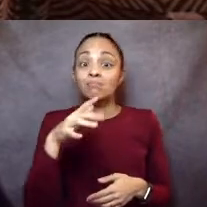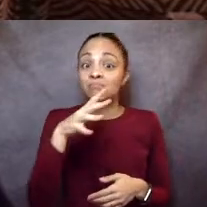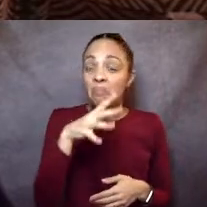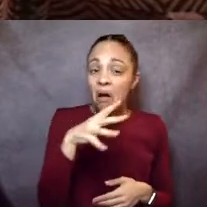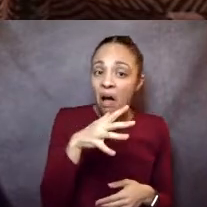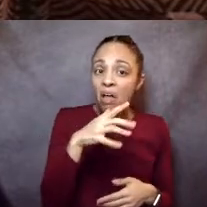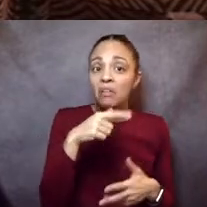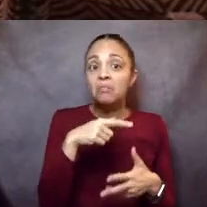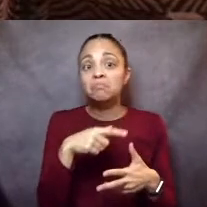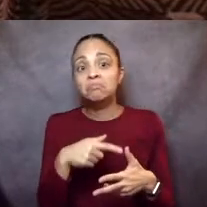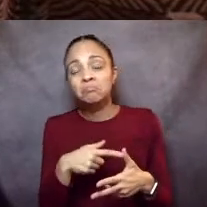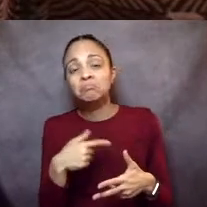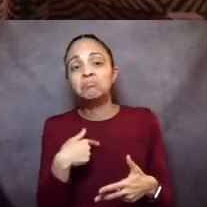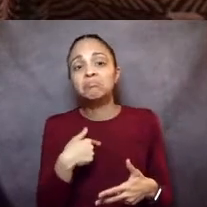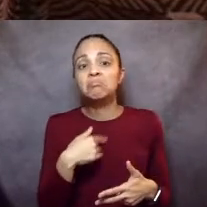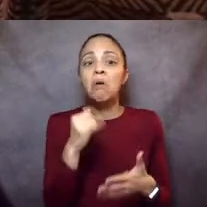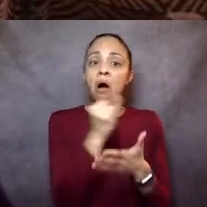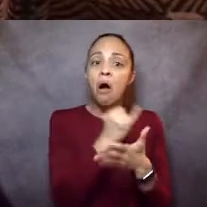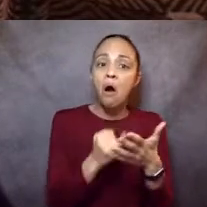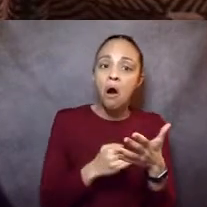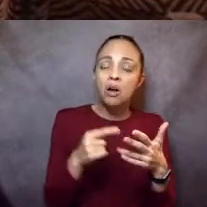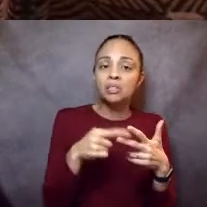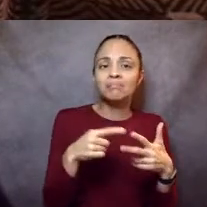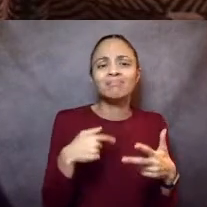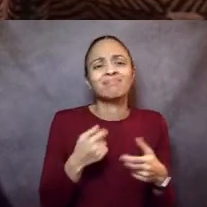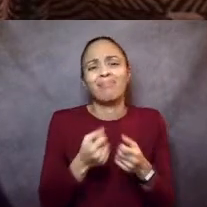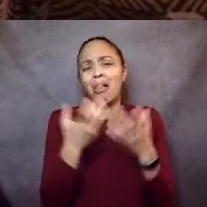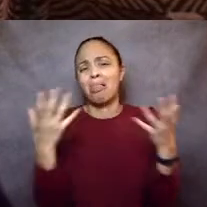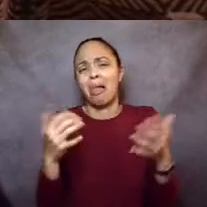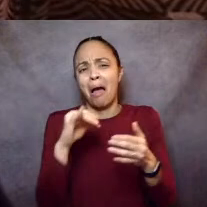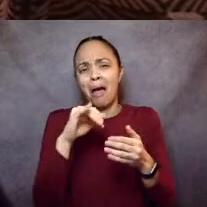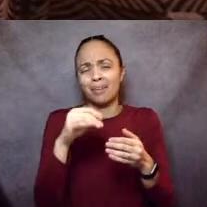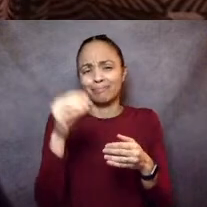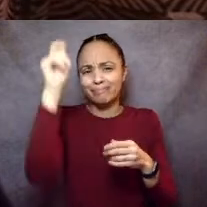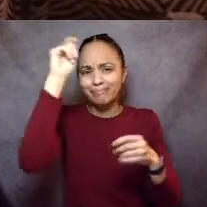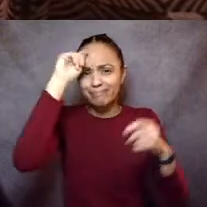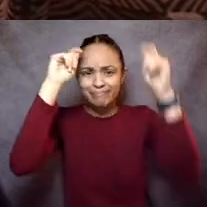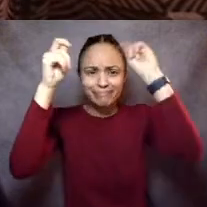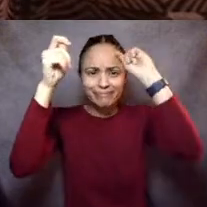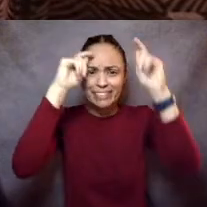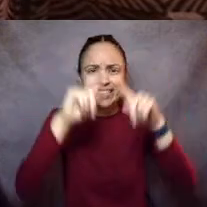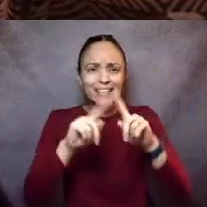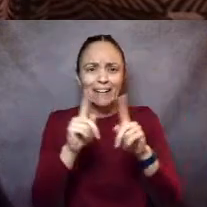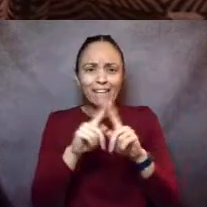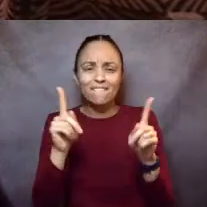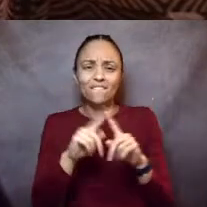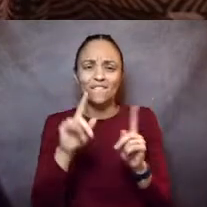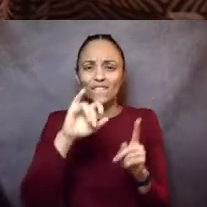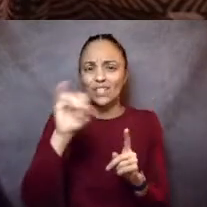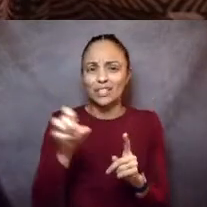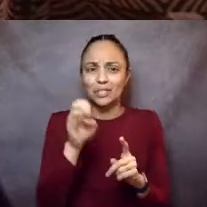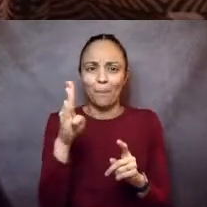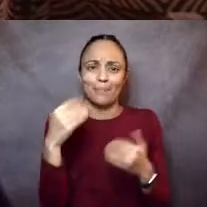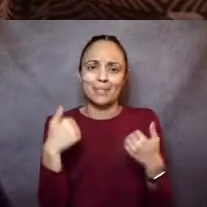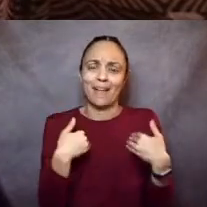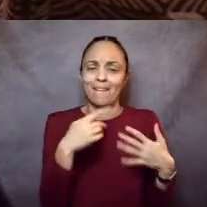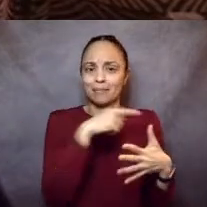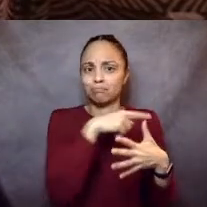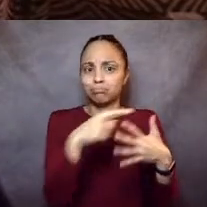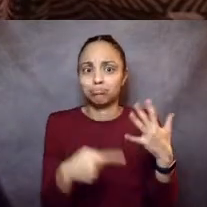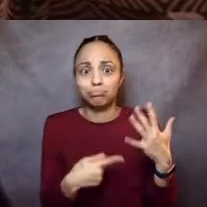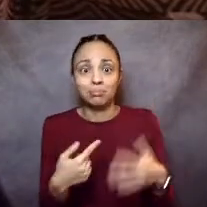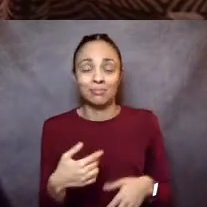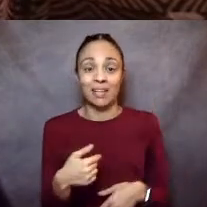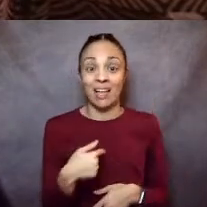us, right? So we could all have a resume or a curriculum vitae. I'm a daughter, I'm a sister. I'm